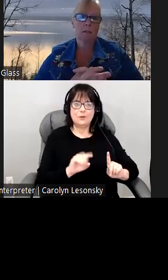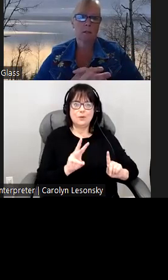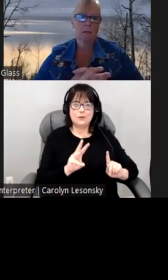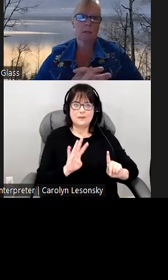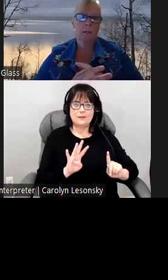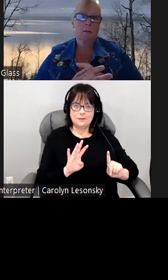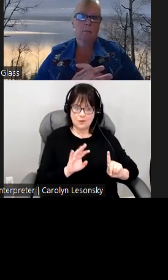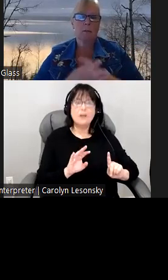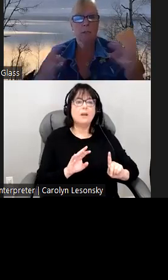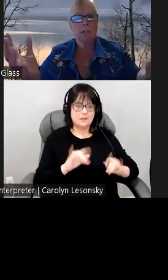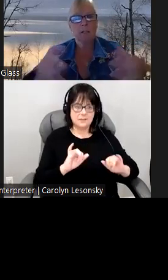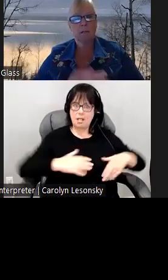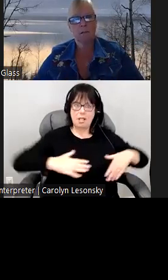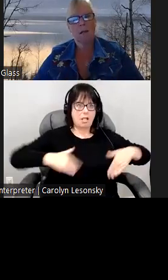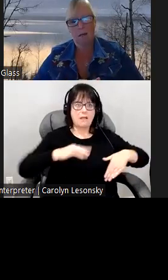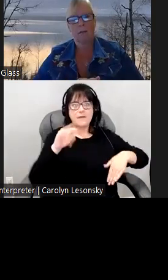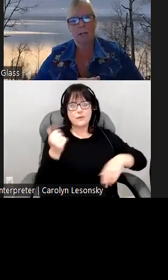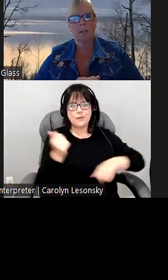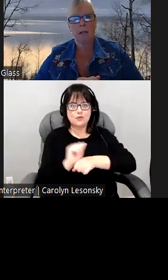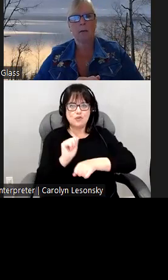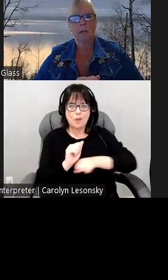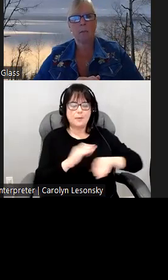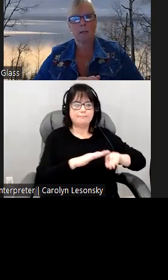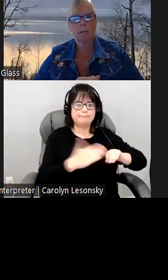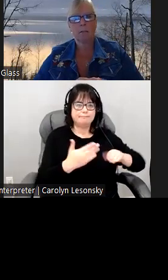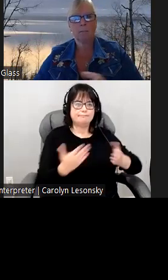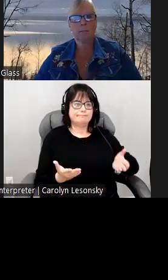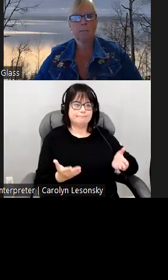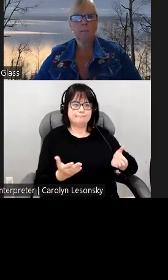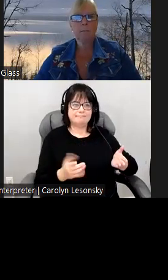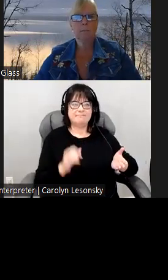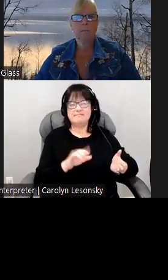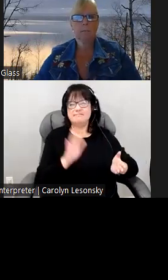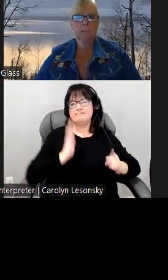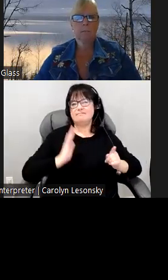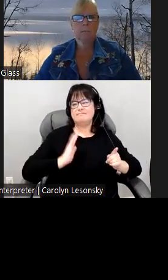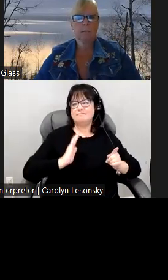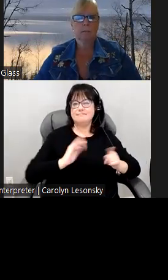here. But really, that's not our reality now in LBS.